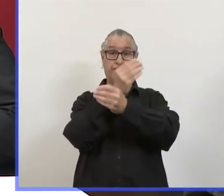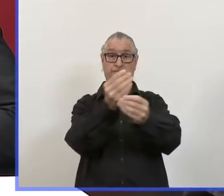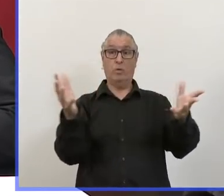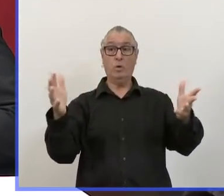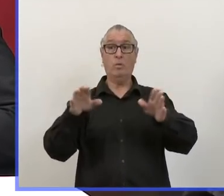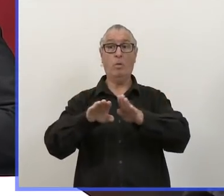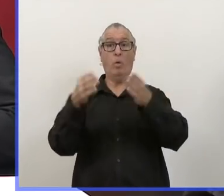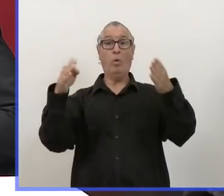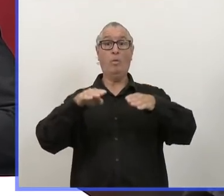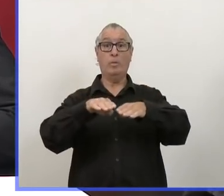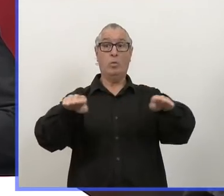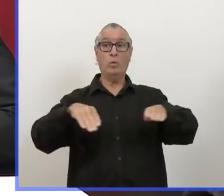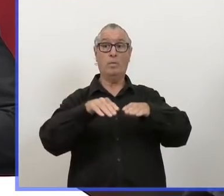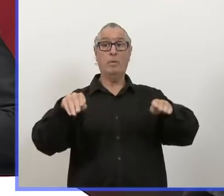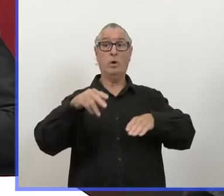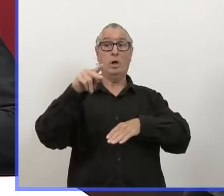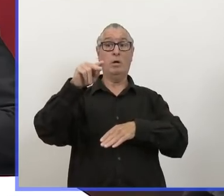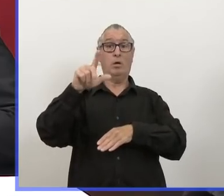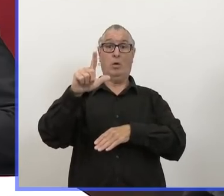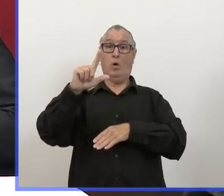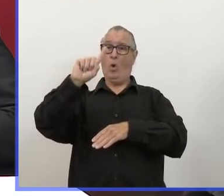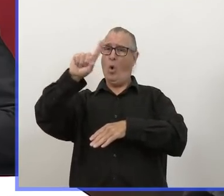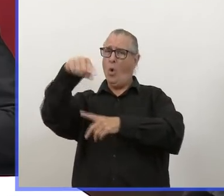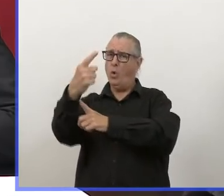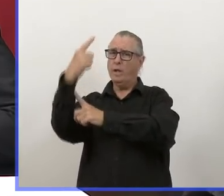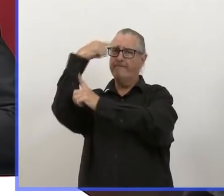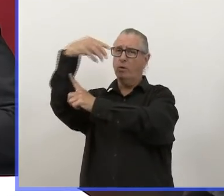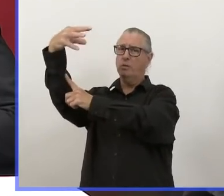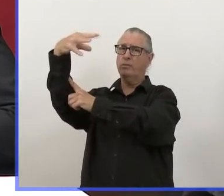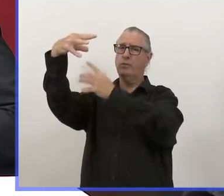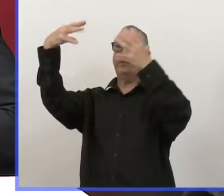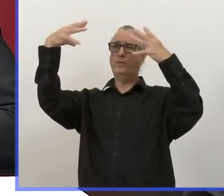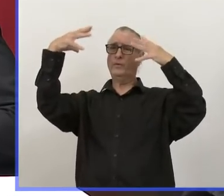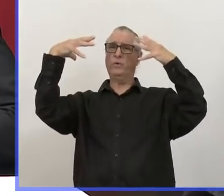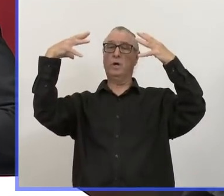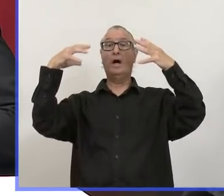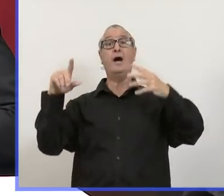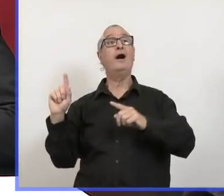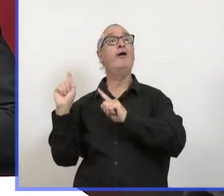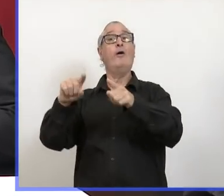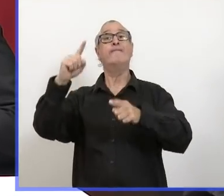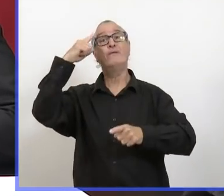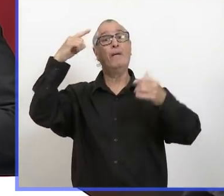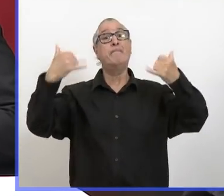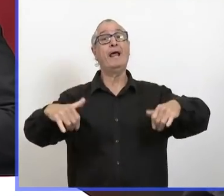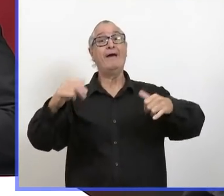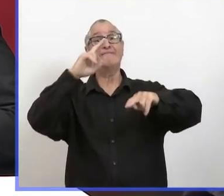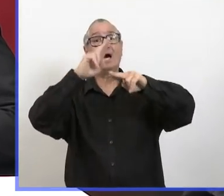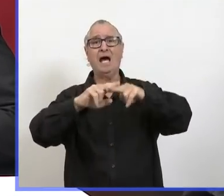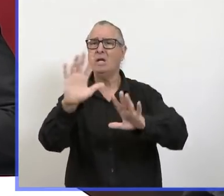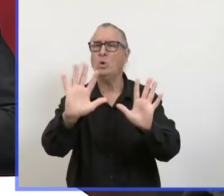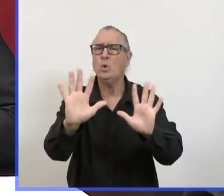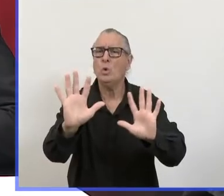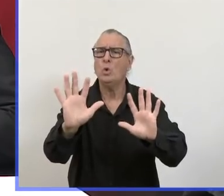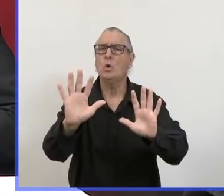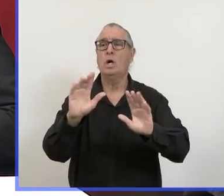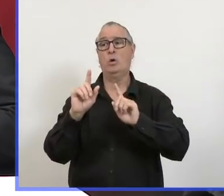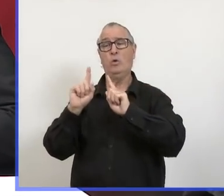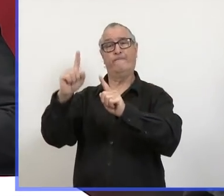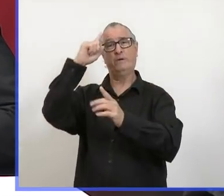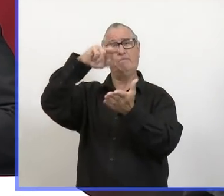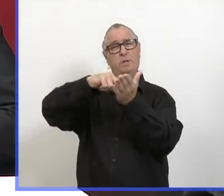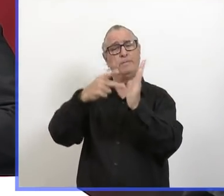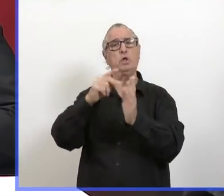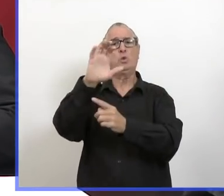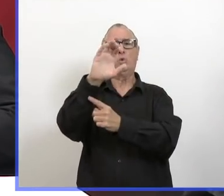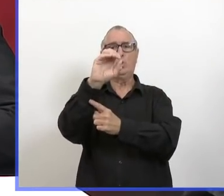significant heat wave right now, which can have impacts on those vulnerable populations. This isn't about recreation. This isn't a family of four